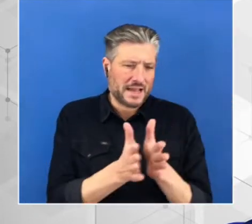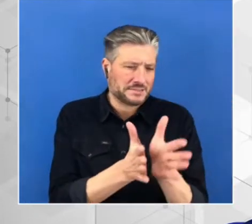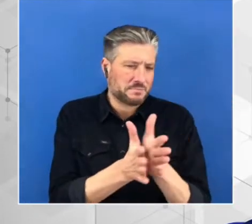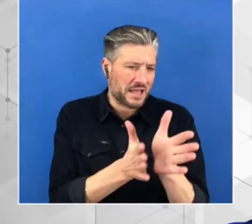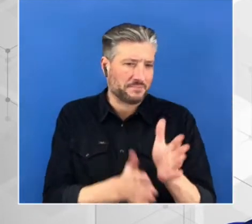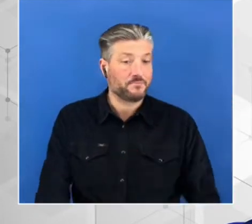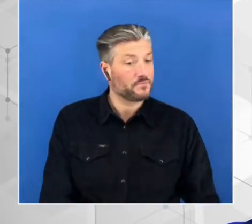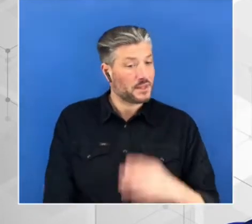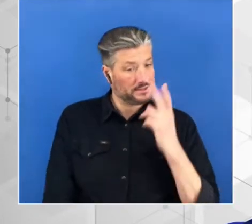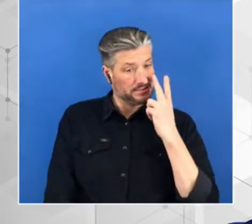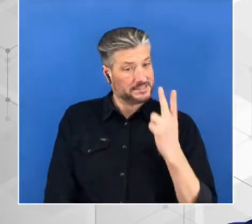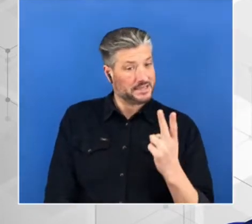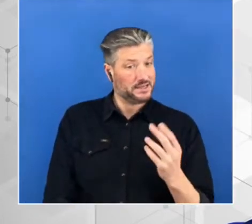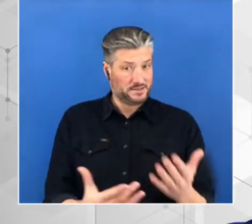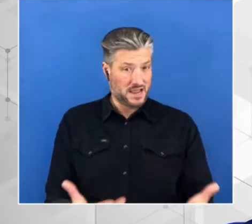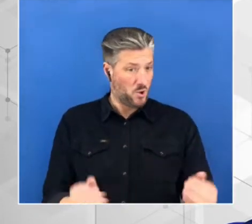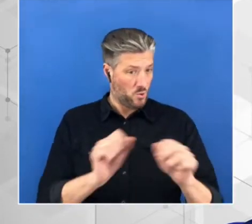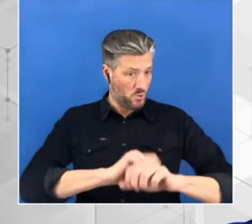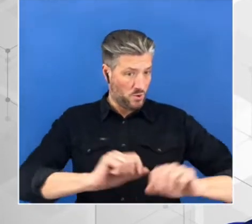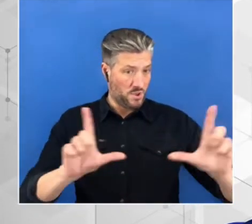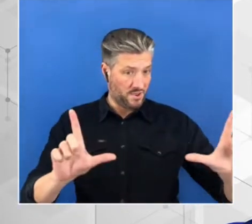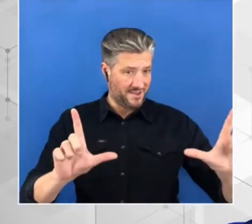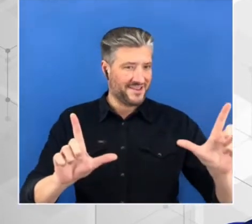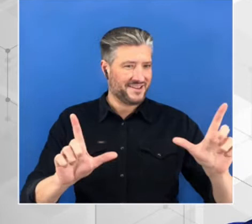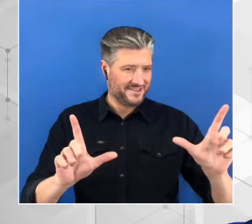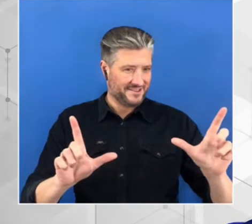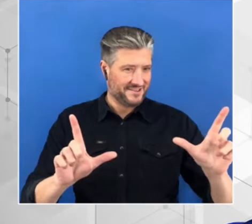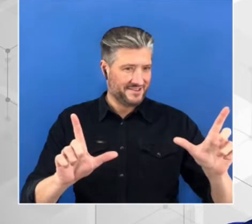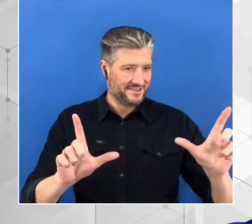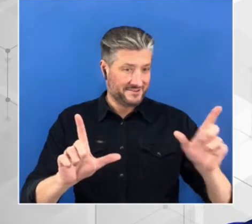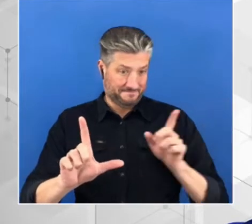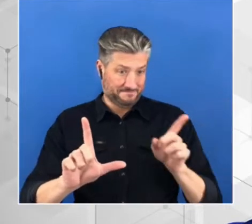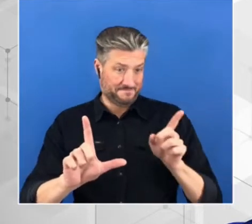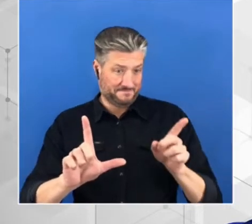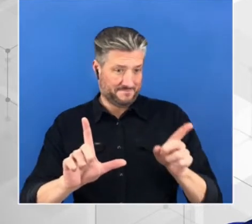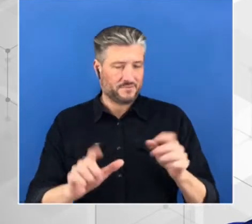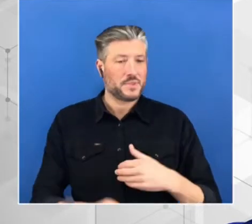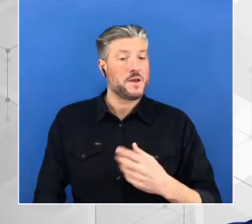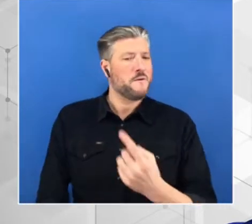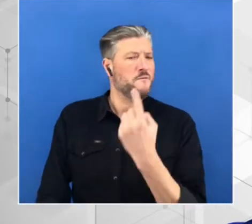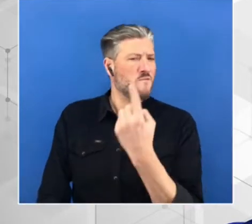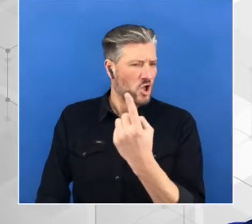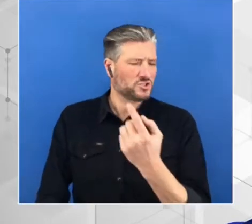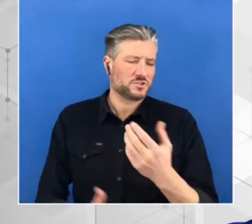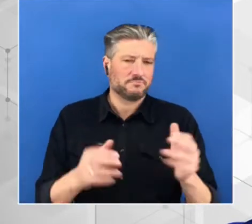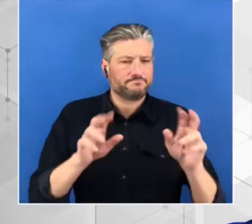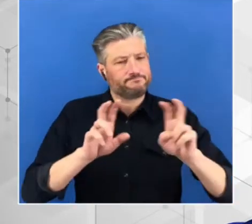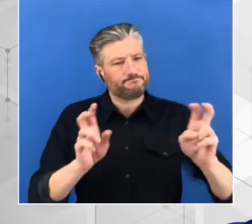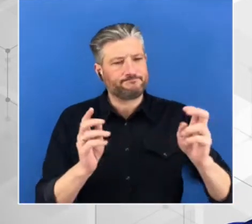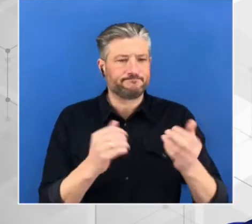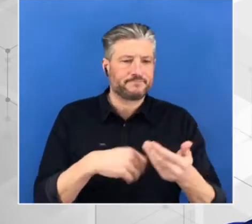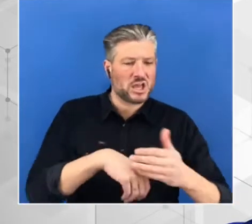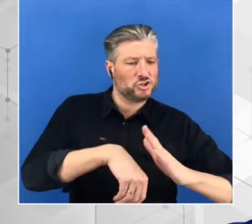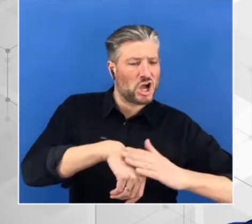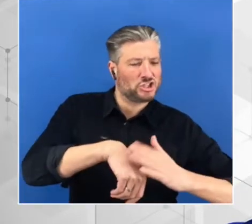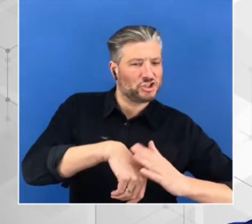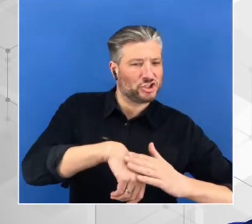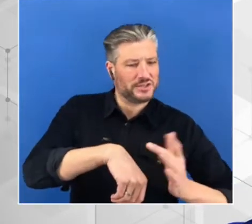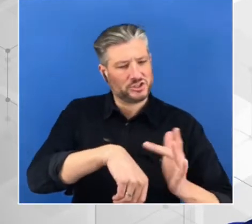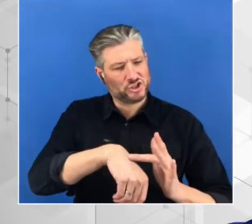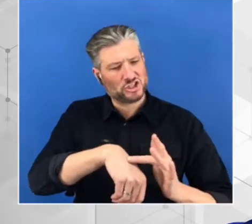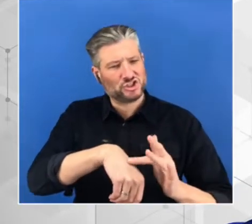So, for example, let's take the first one, so touch. A permanent one would be a person who doesn't